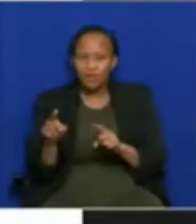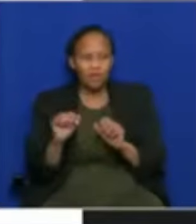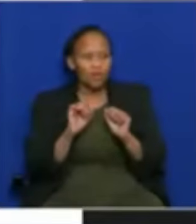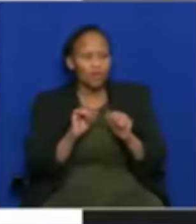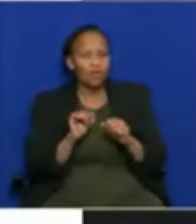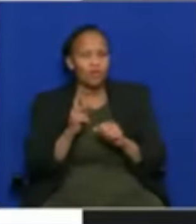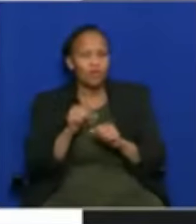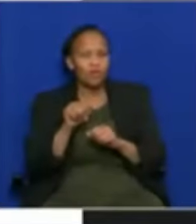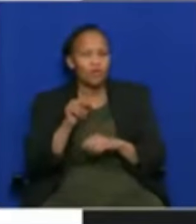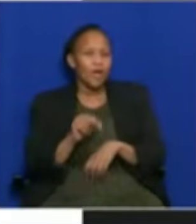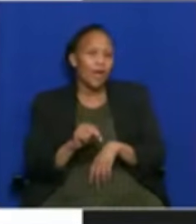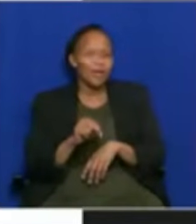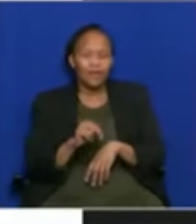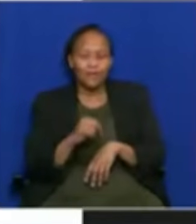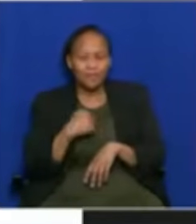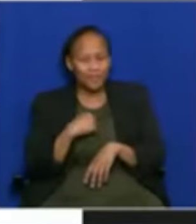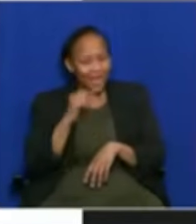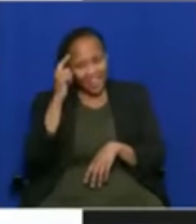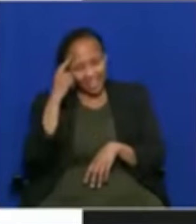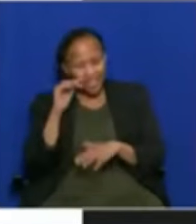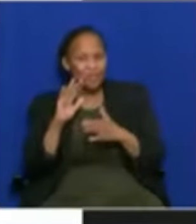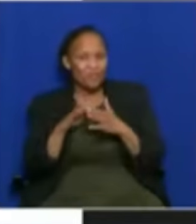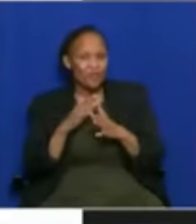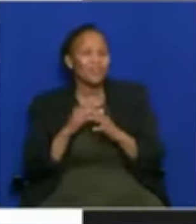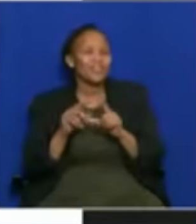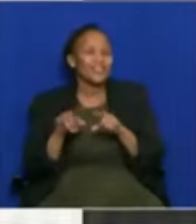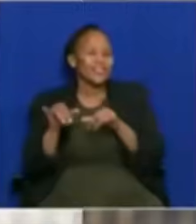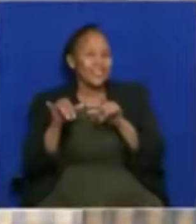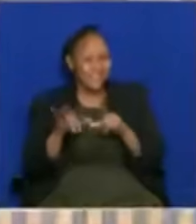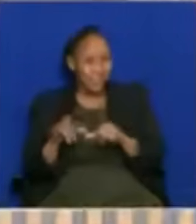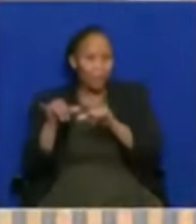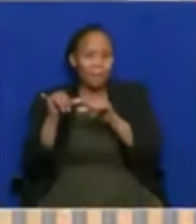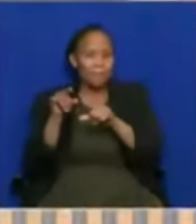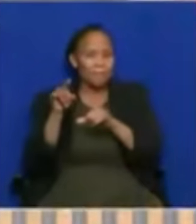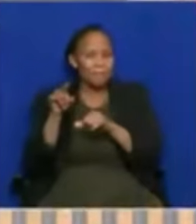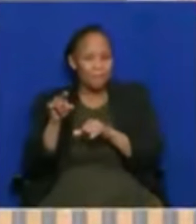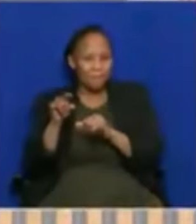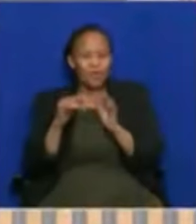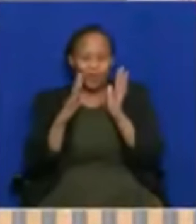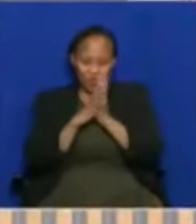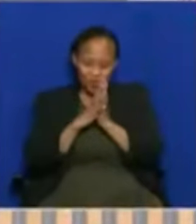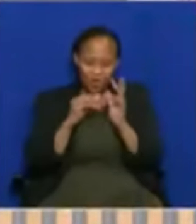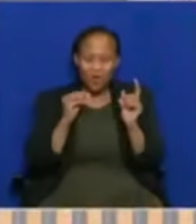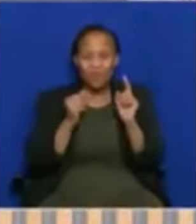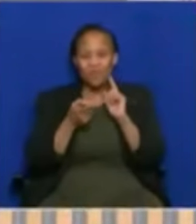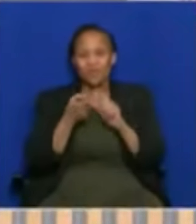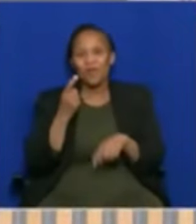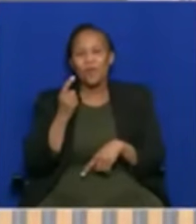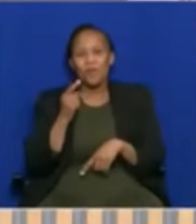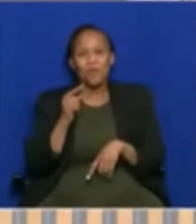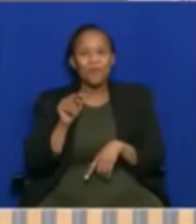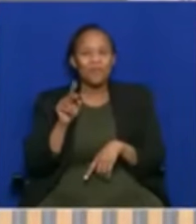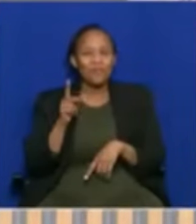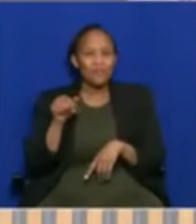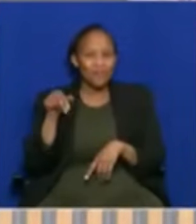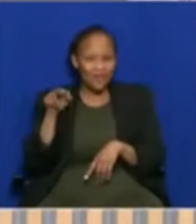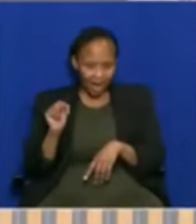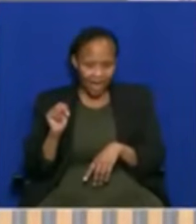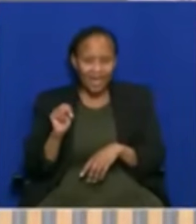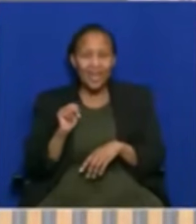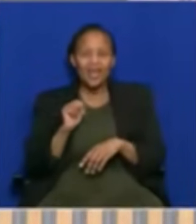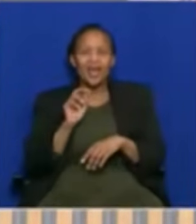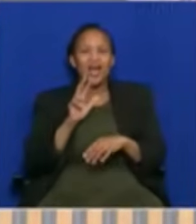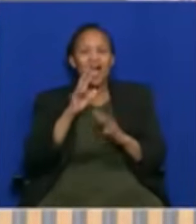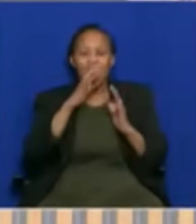same. Exactly, because you copied from General Khan's affidavit. It's exactly what you have in your affidavit that you say it's your.